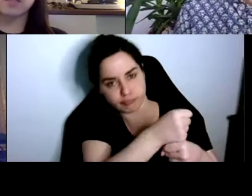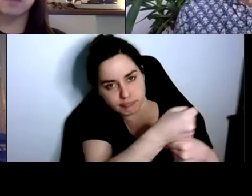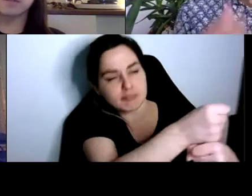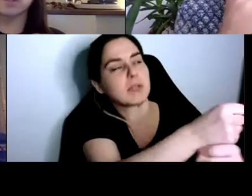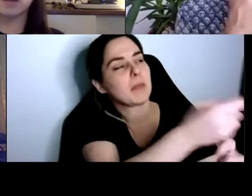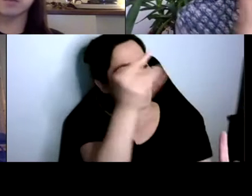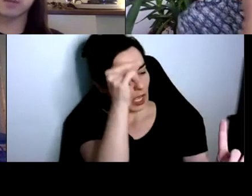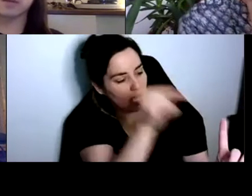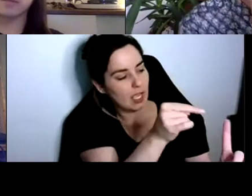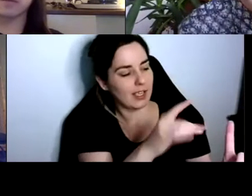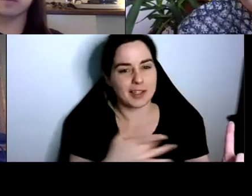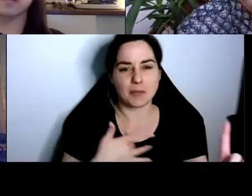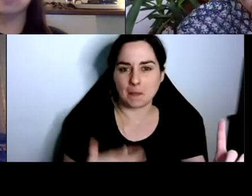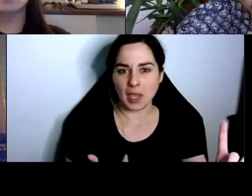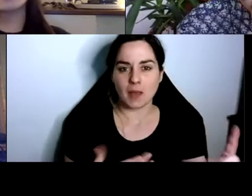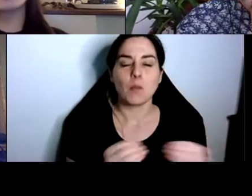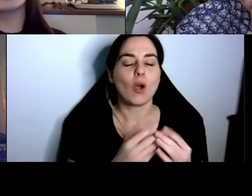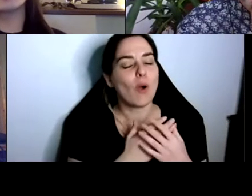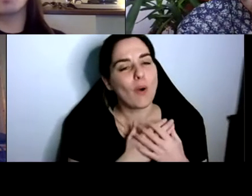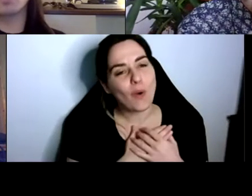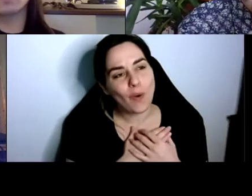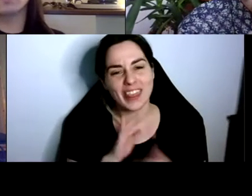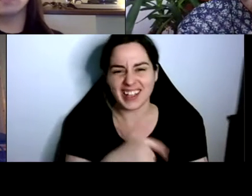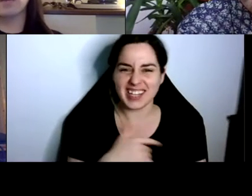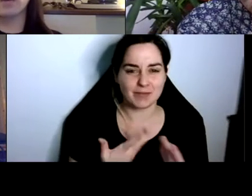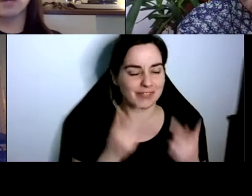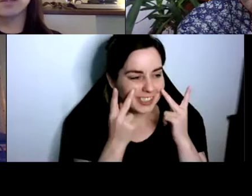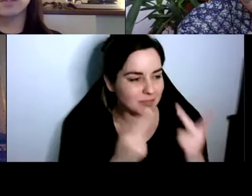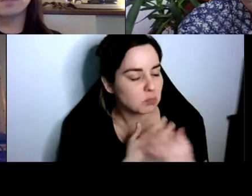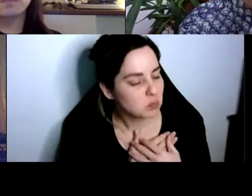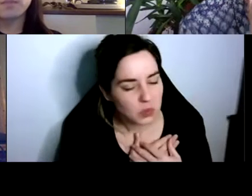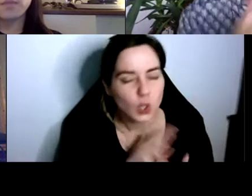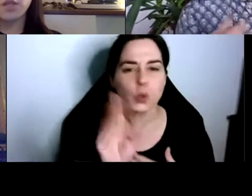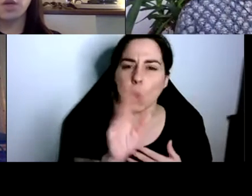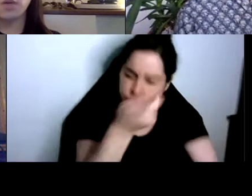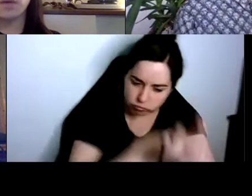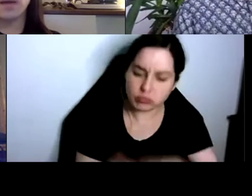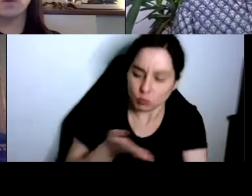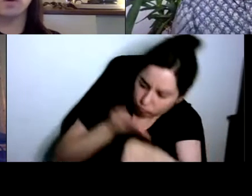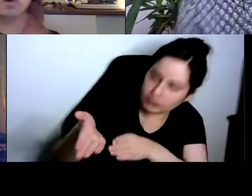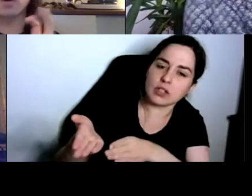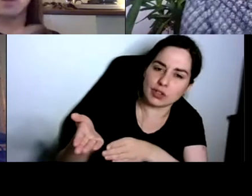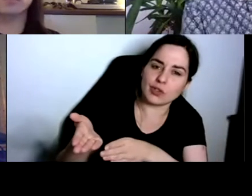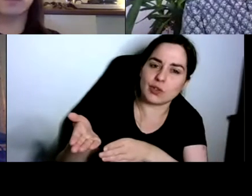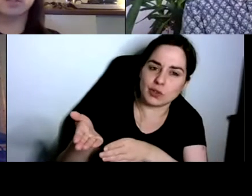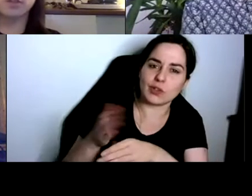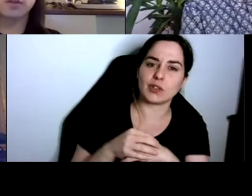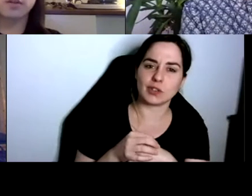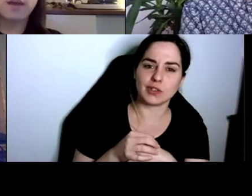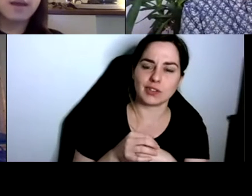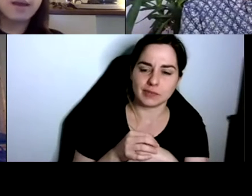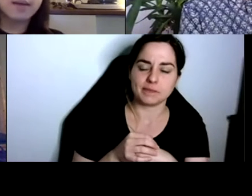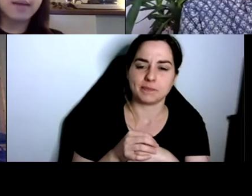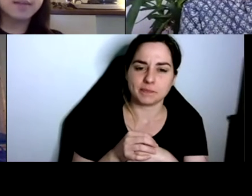time as very charitable and very much work that was, quote unquote,